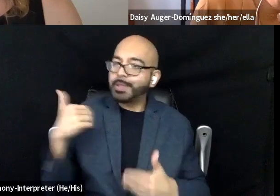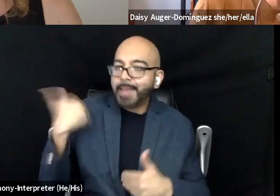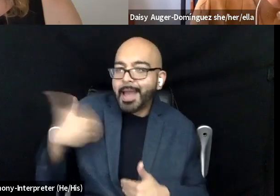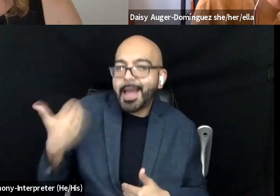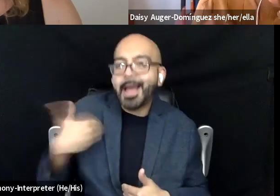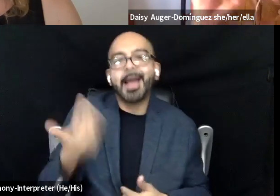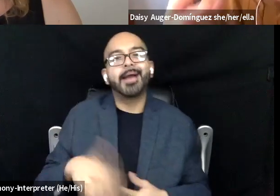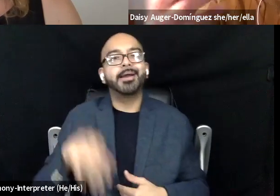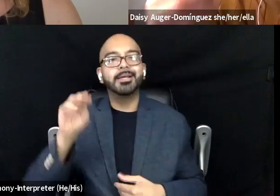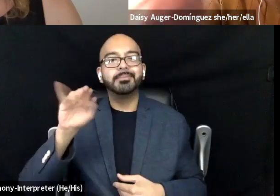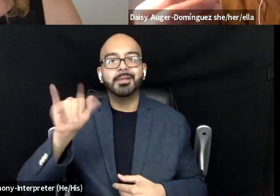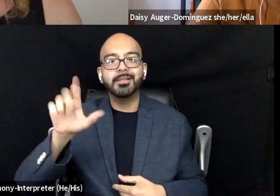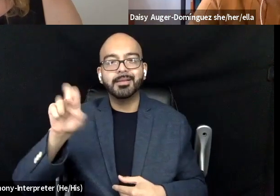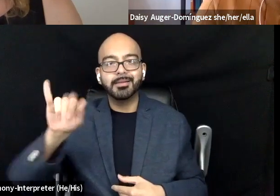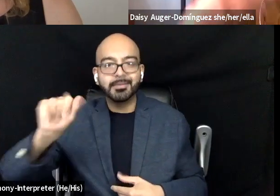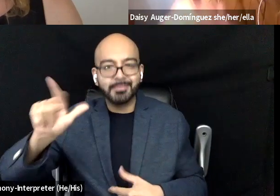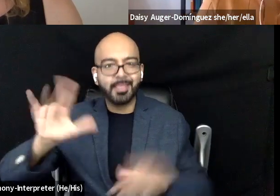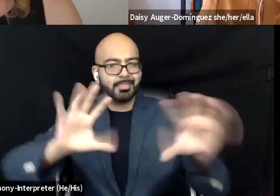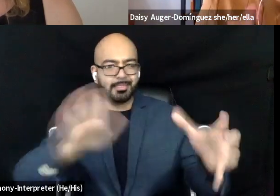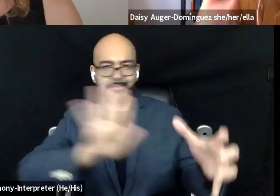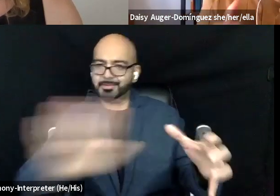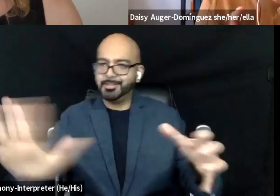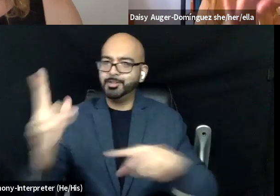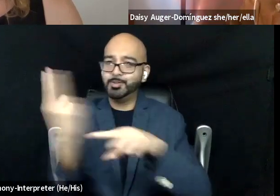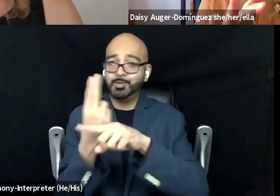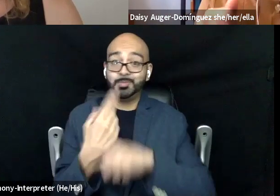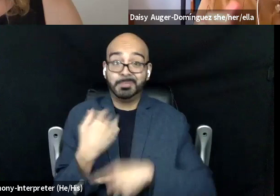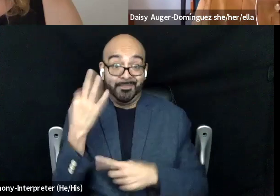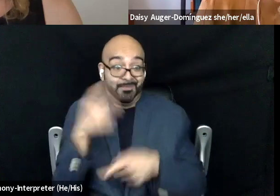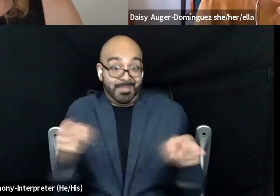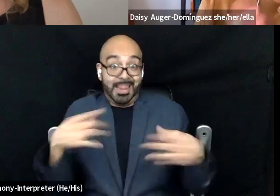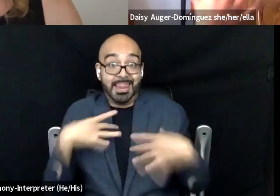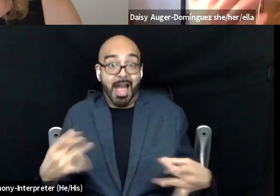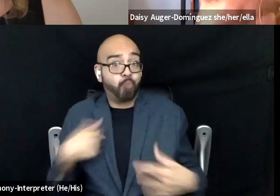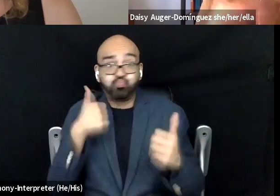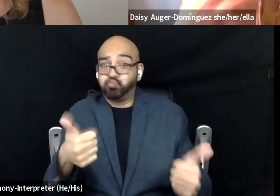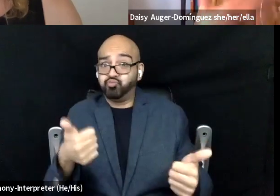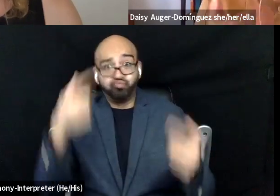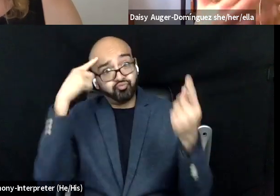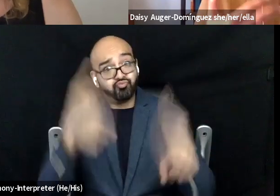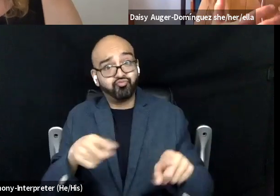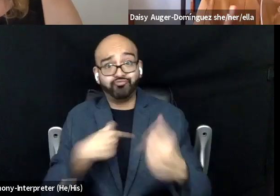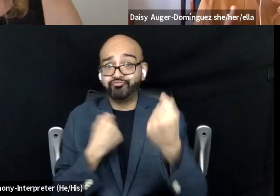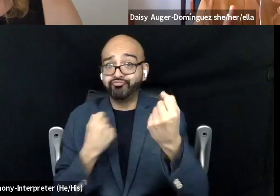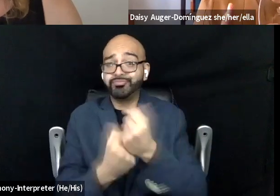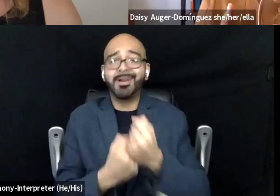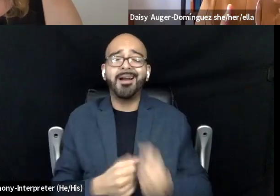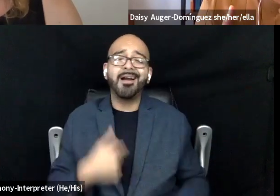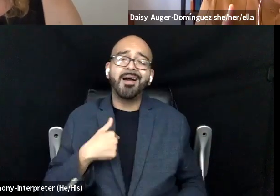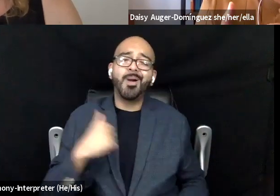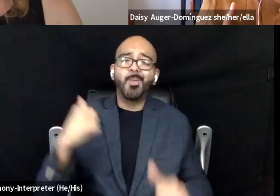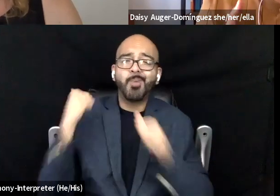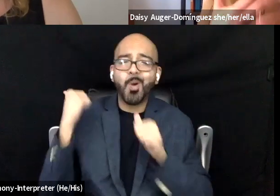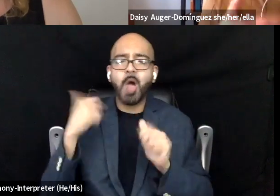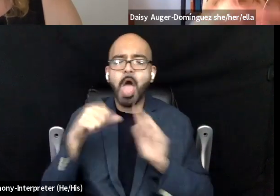I was like, if that's what makes you feel comfortable, I'm down with that. I'm good. I'm not going to belabor what these terms are,